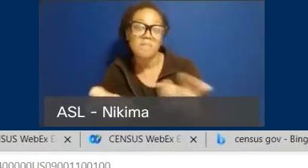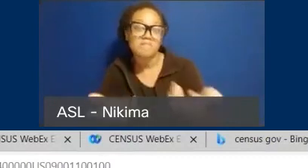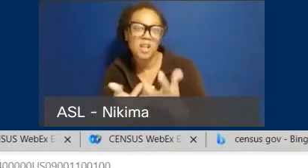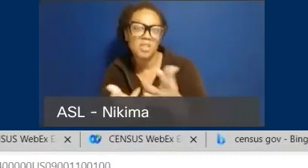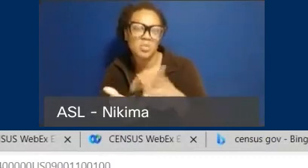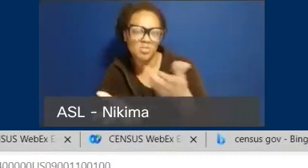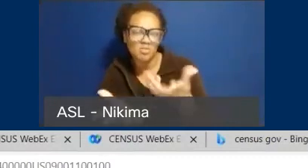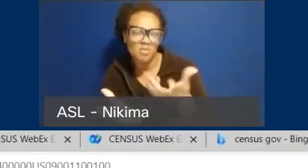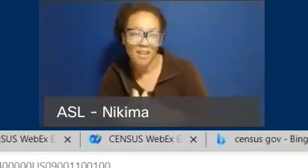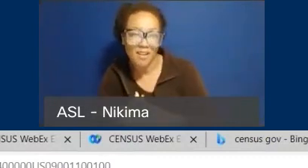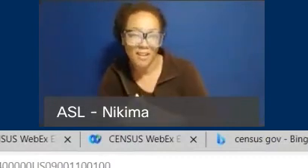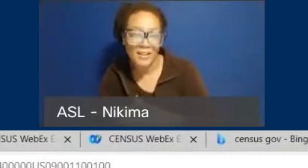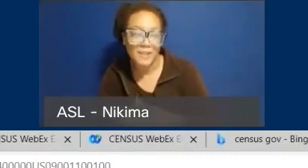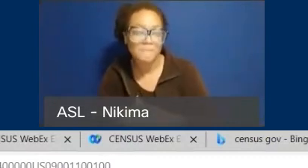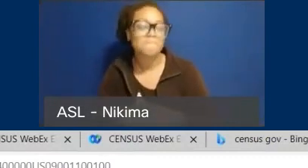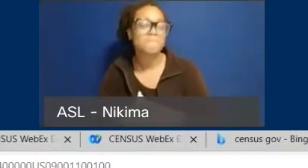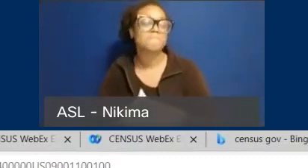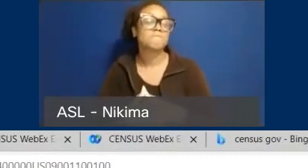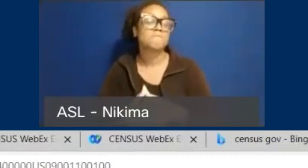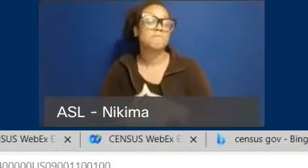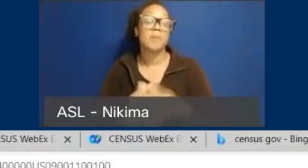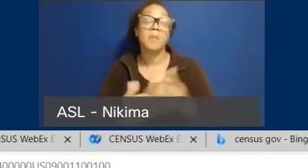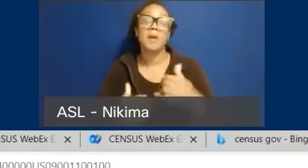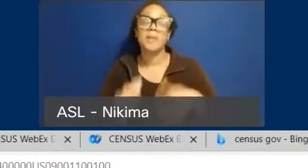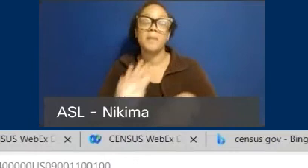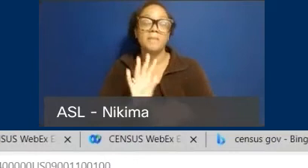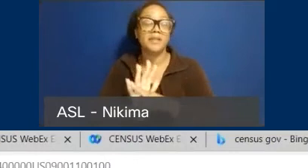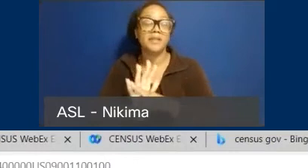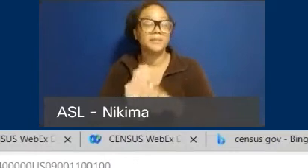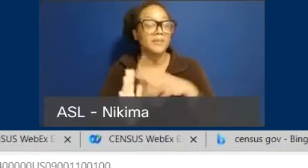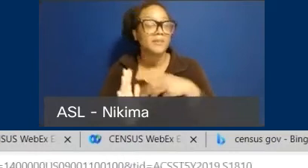at table S1810.